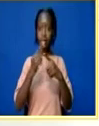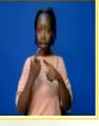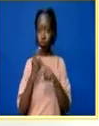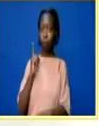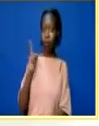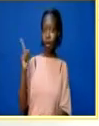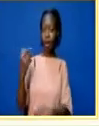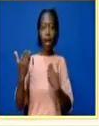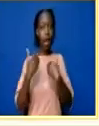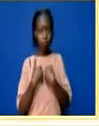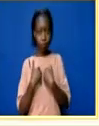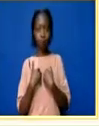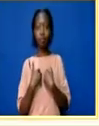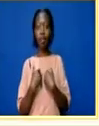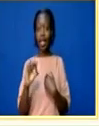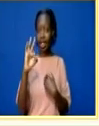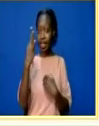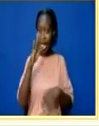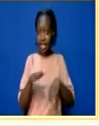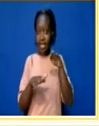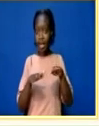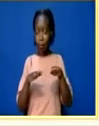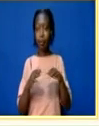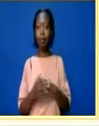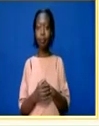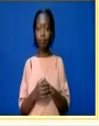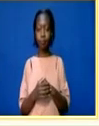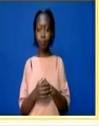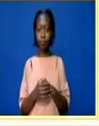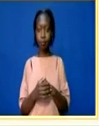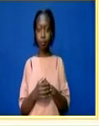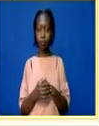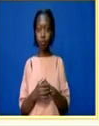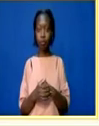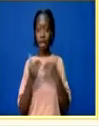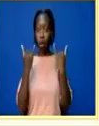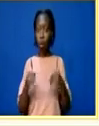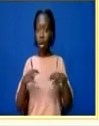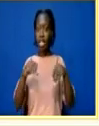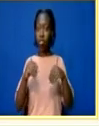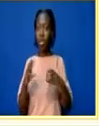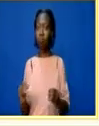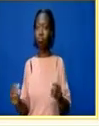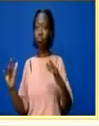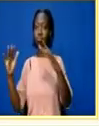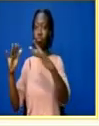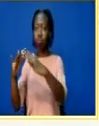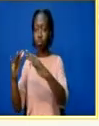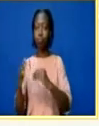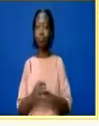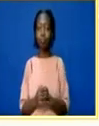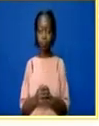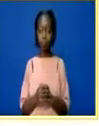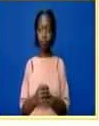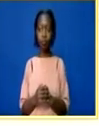okay, there is the third step, mm-hmm, where now it is put down. Mm-hmm. It was detached, transported, and it